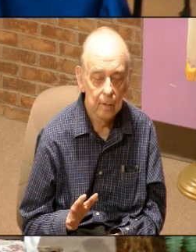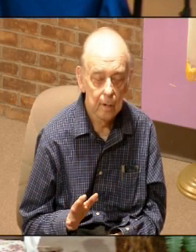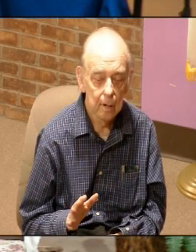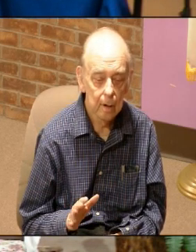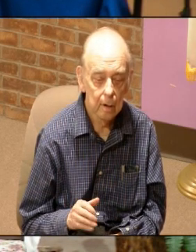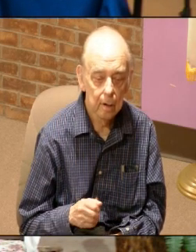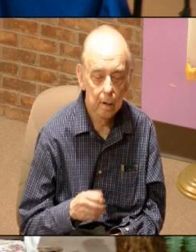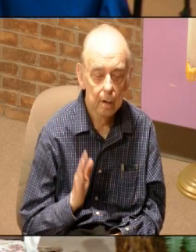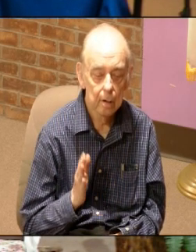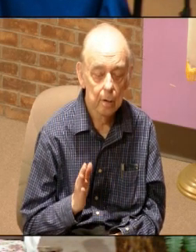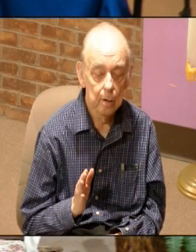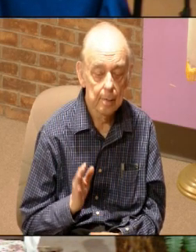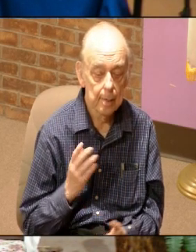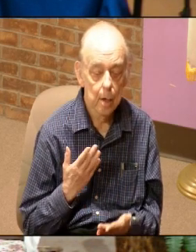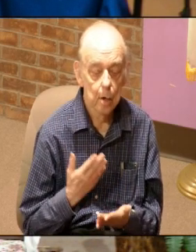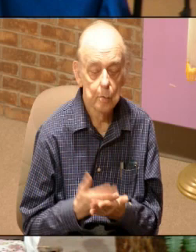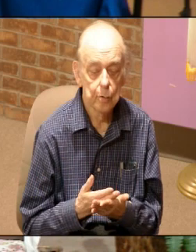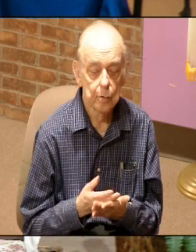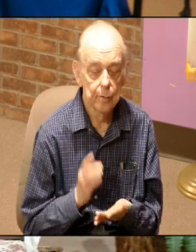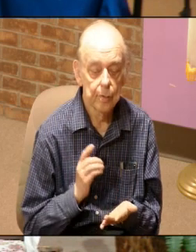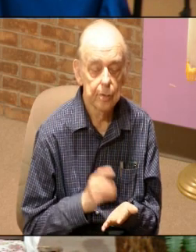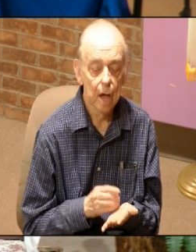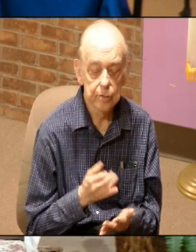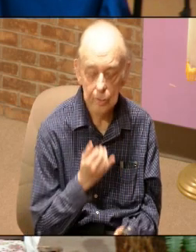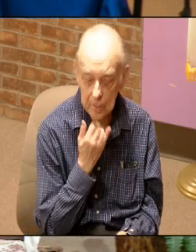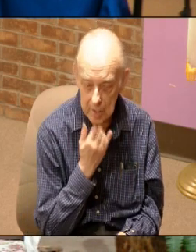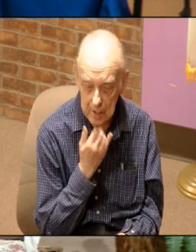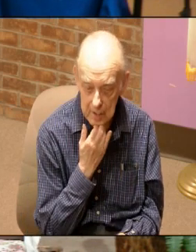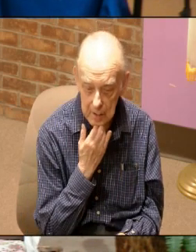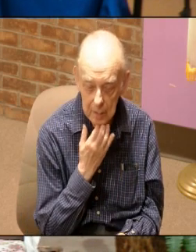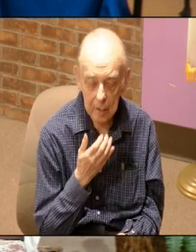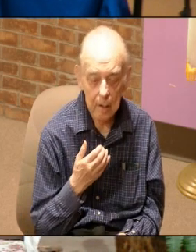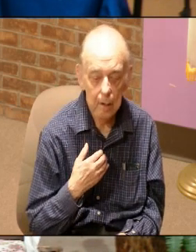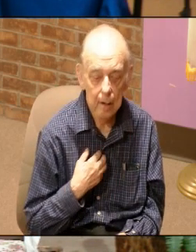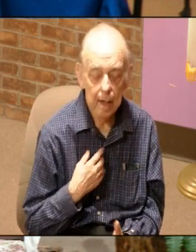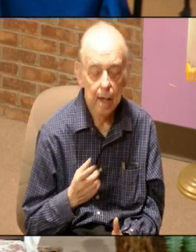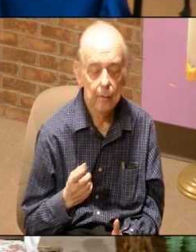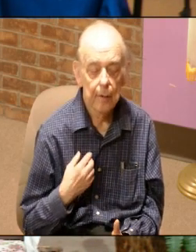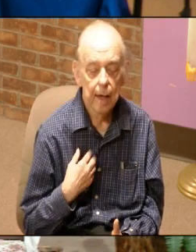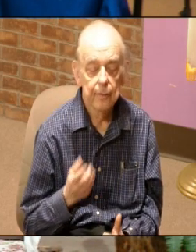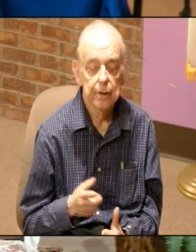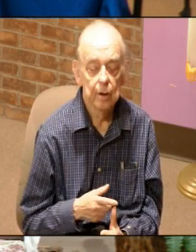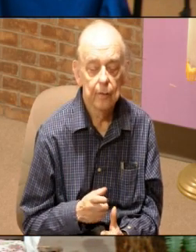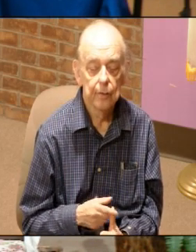God proved them wrong we were blessed with our first son